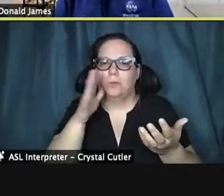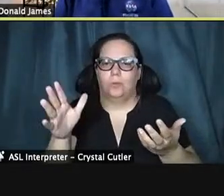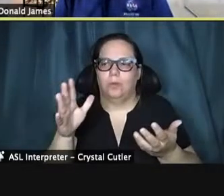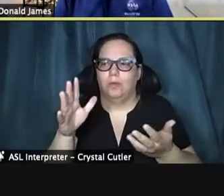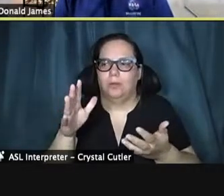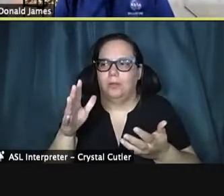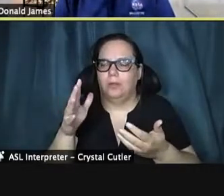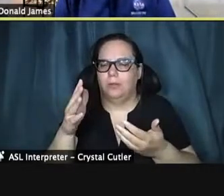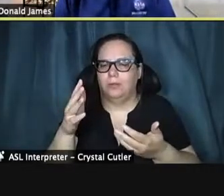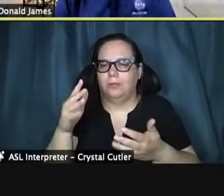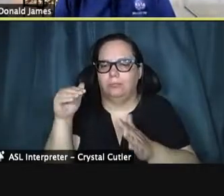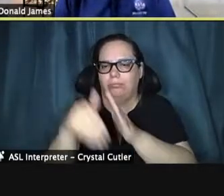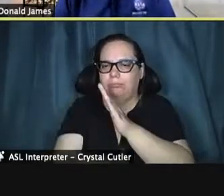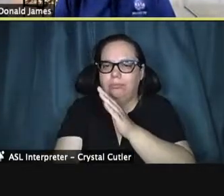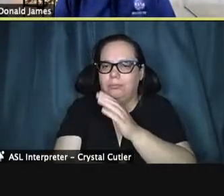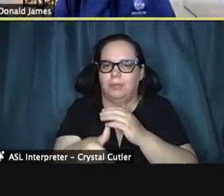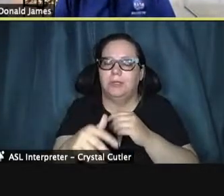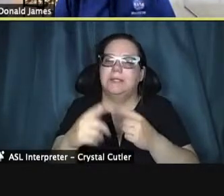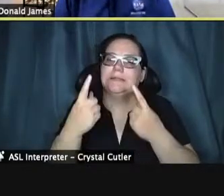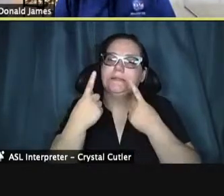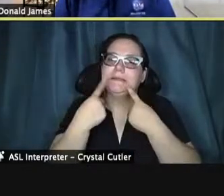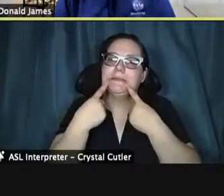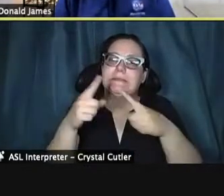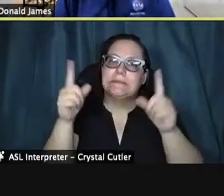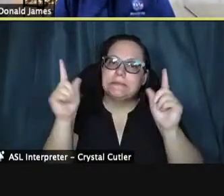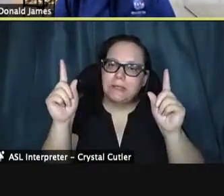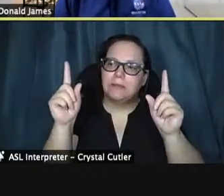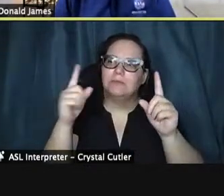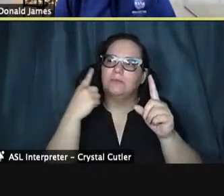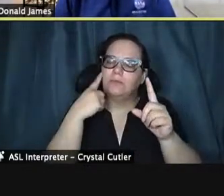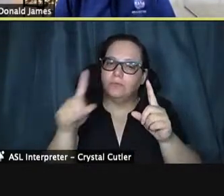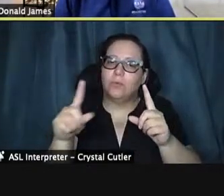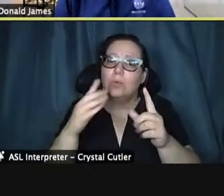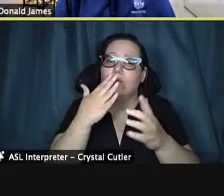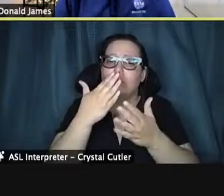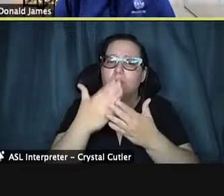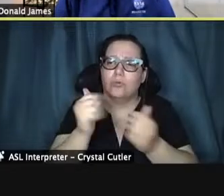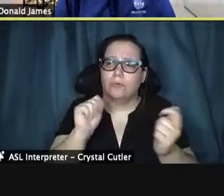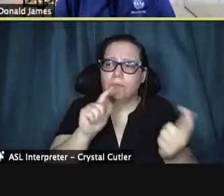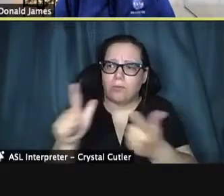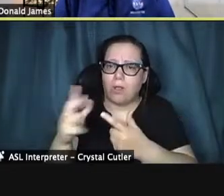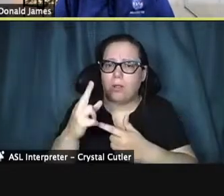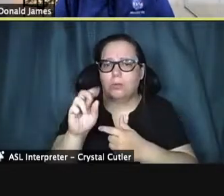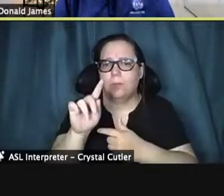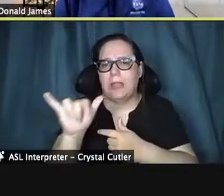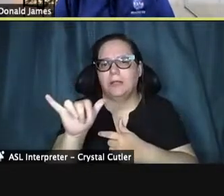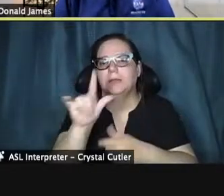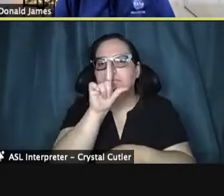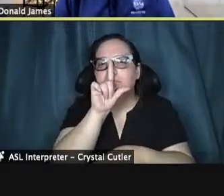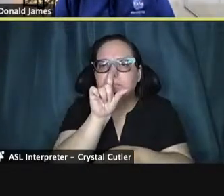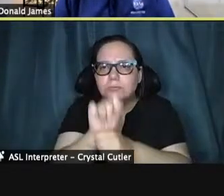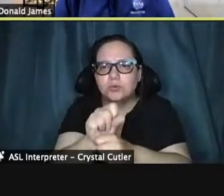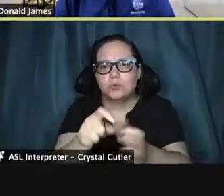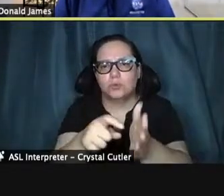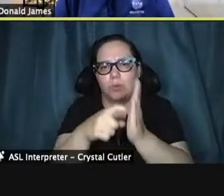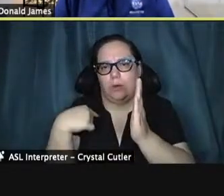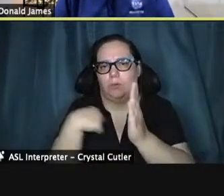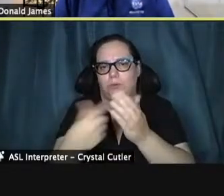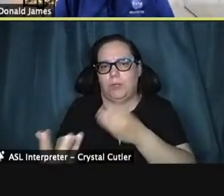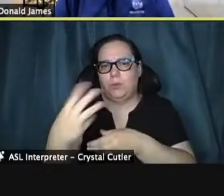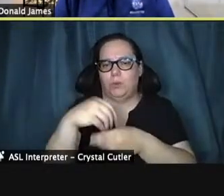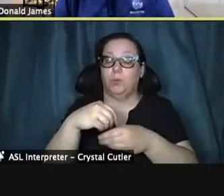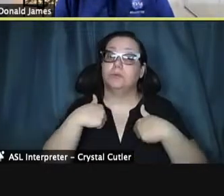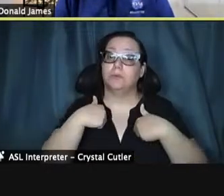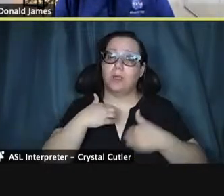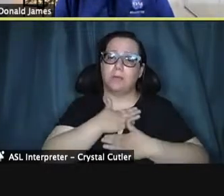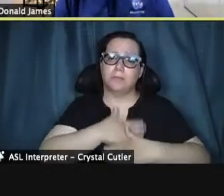of humanity really requires that we include. So I appreciate being included in this